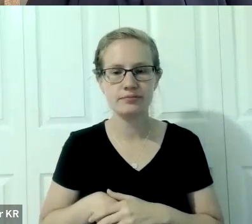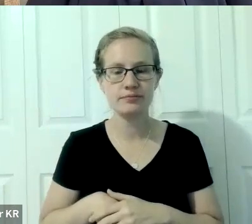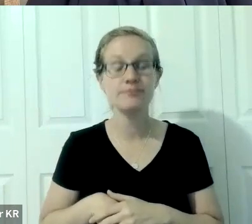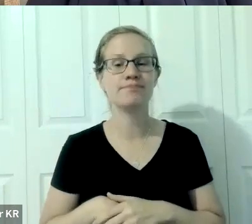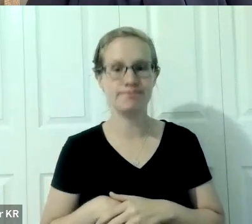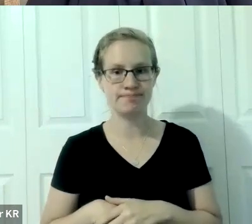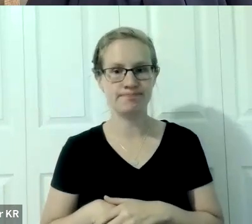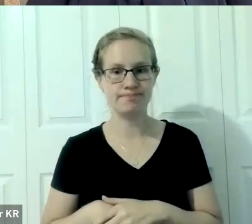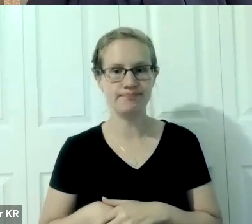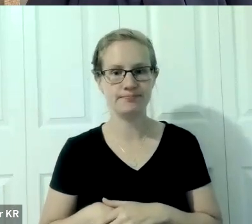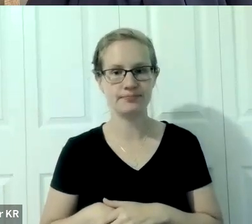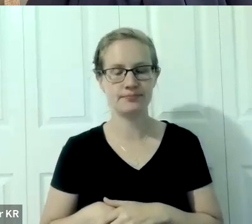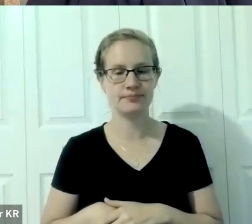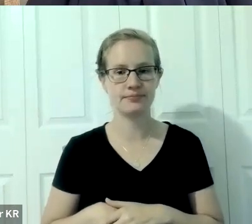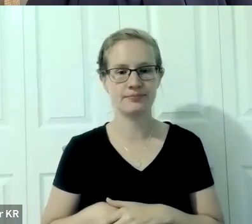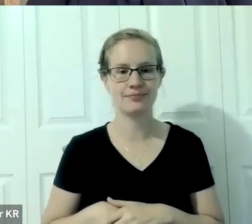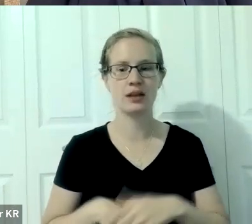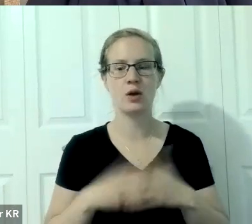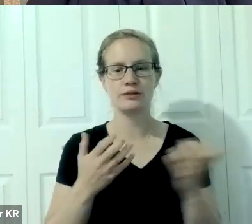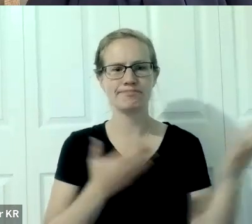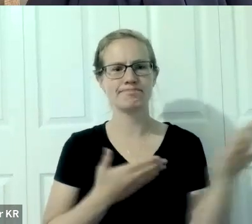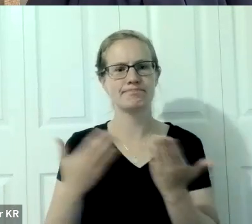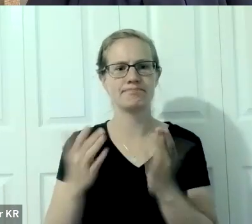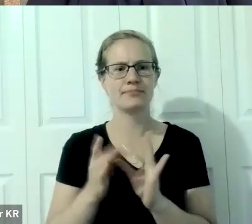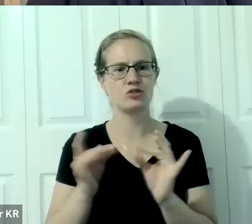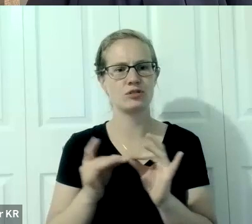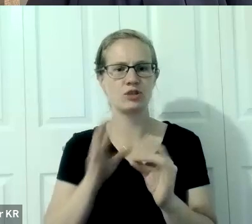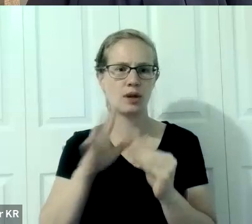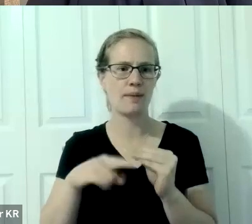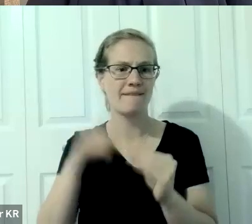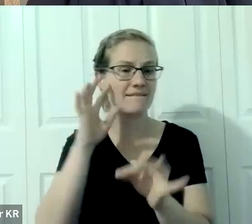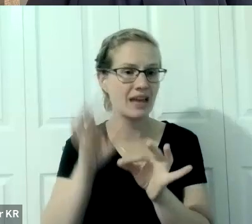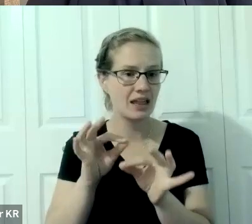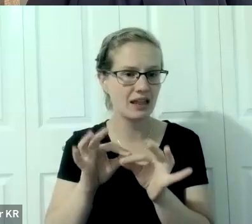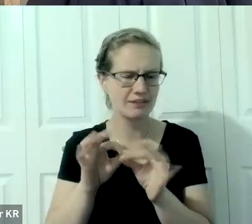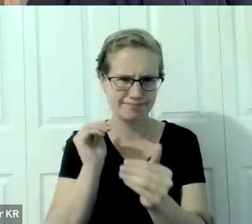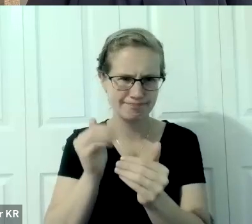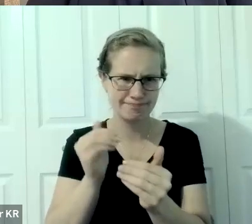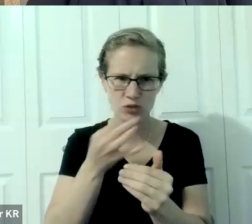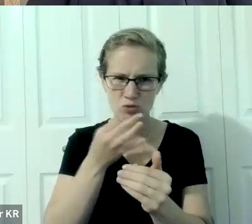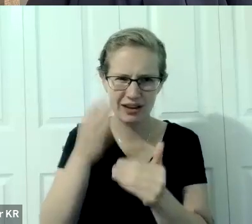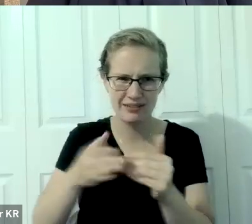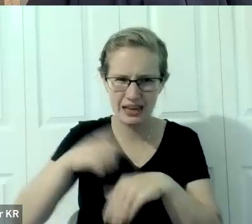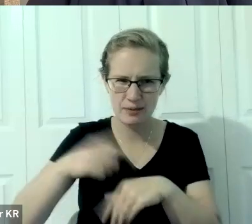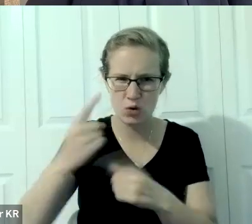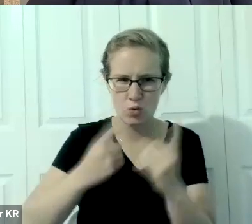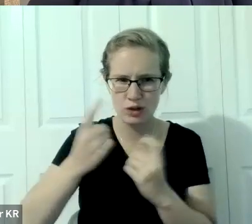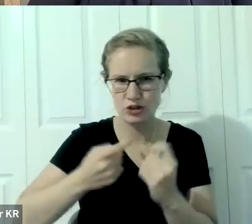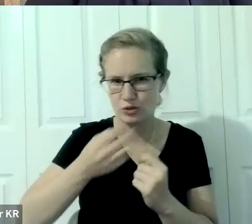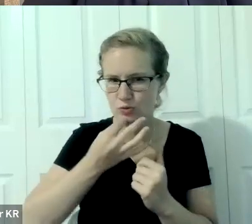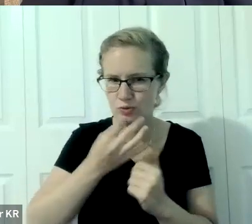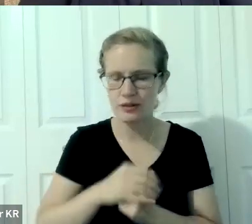So one of the things I wanted to bring up too, you talk about the faith a lot, and we're coming to the close here. We'll be taking questions in a few minutes.